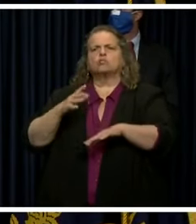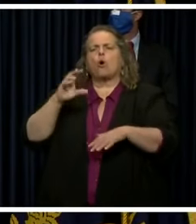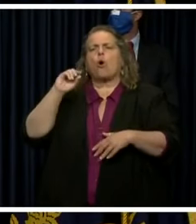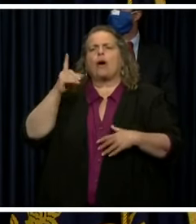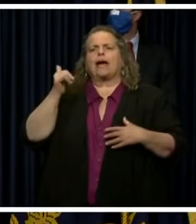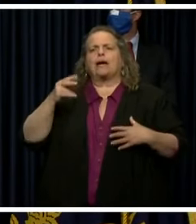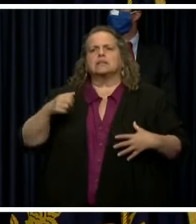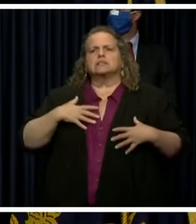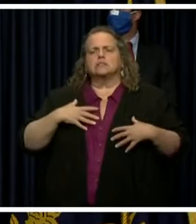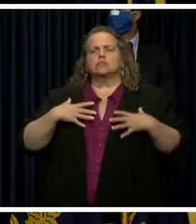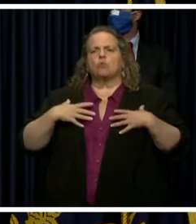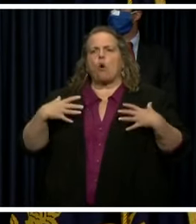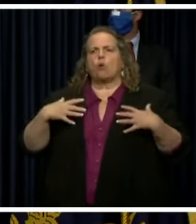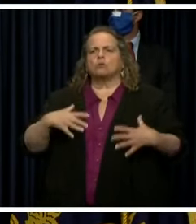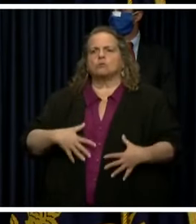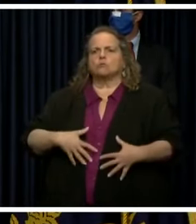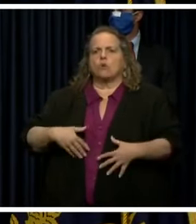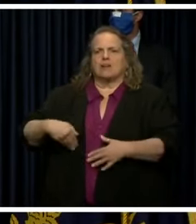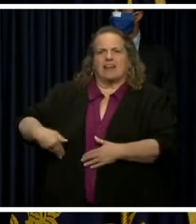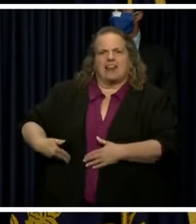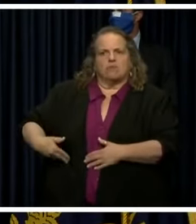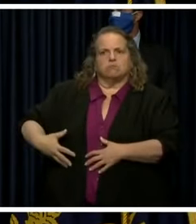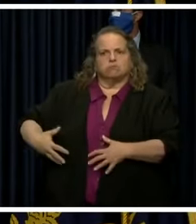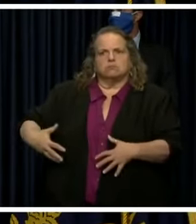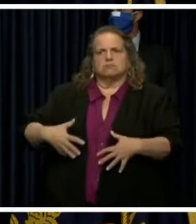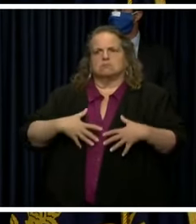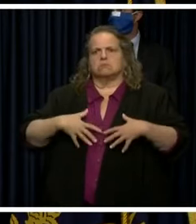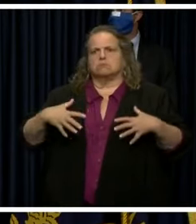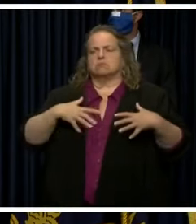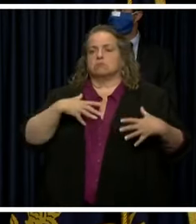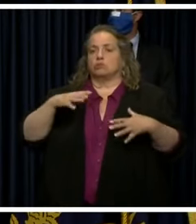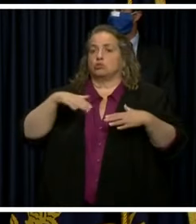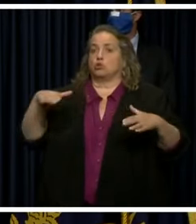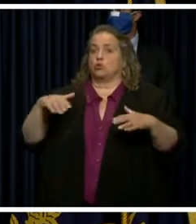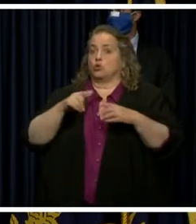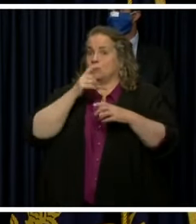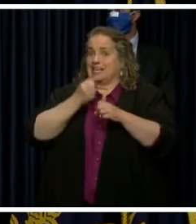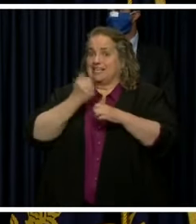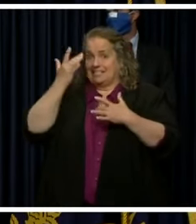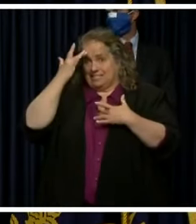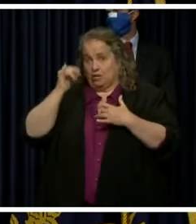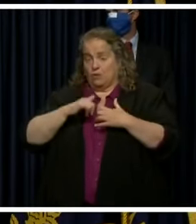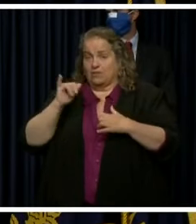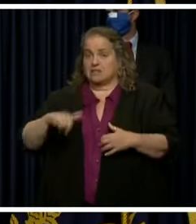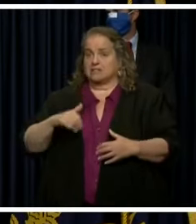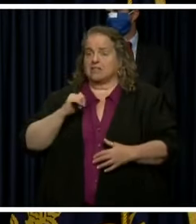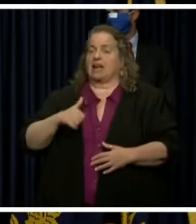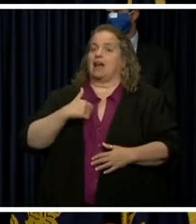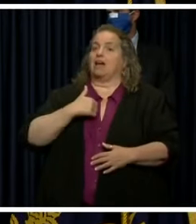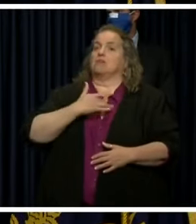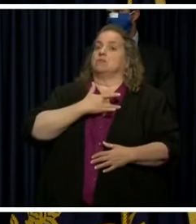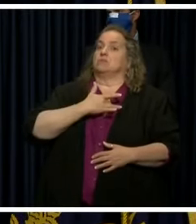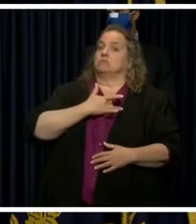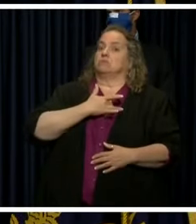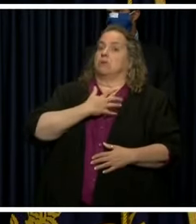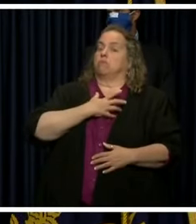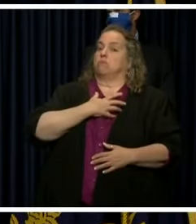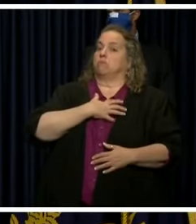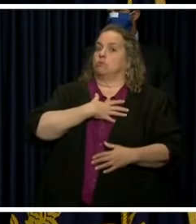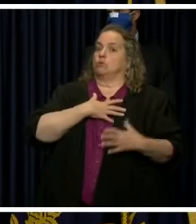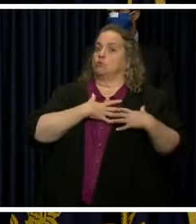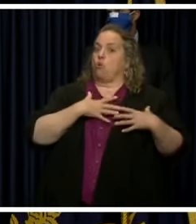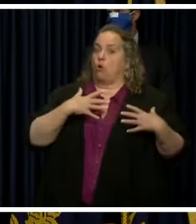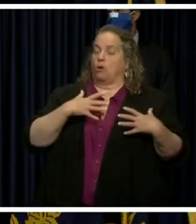organs. The children who get sick with this can have cardiovascular collapse and require supportive measures to maintain their